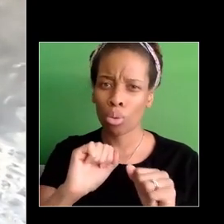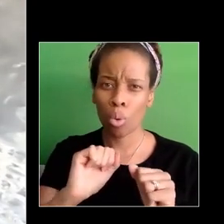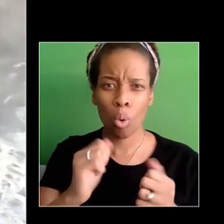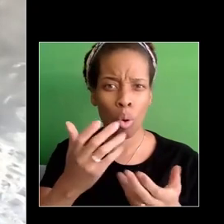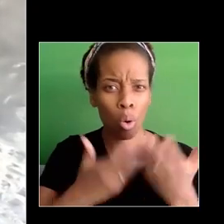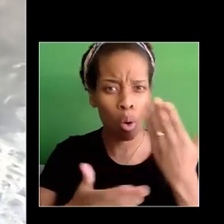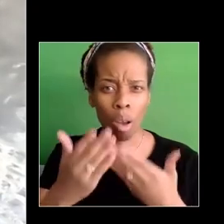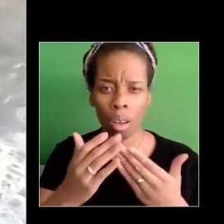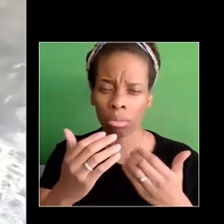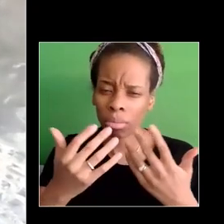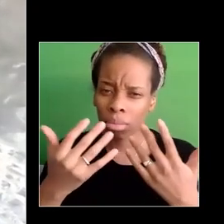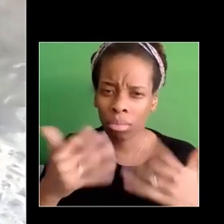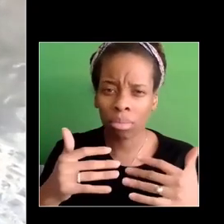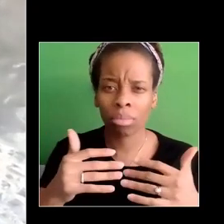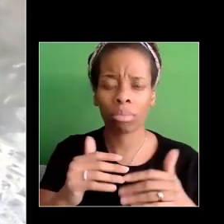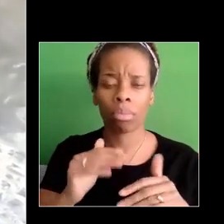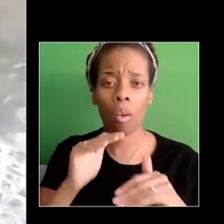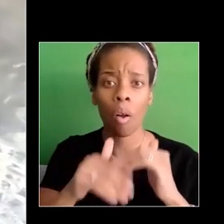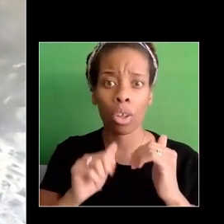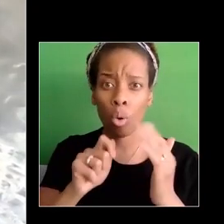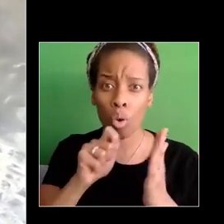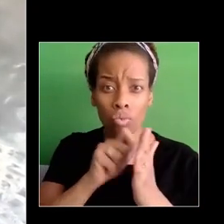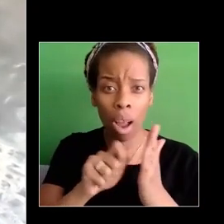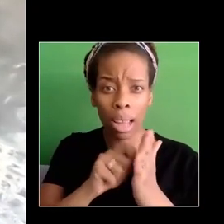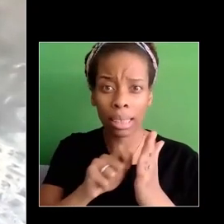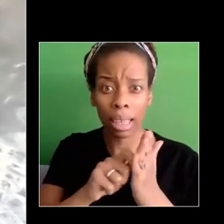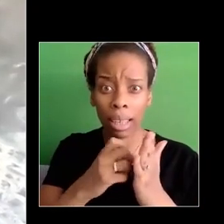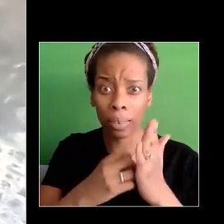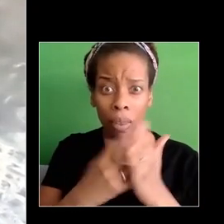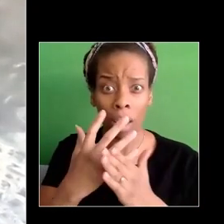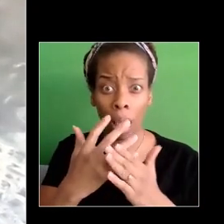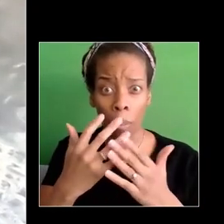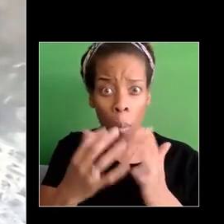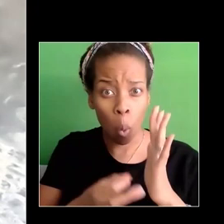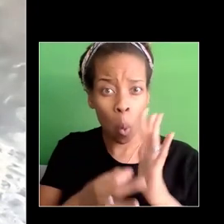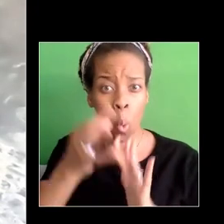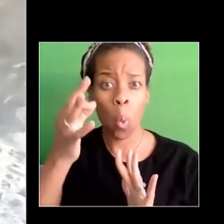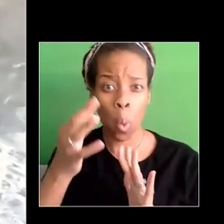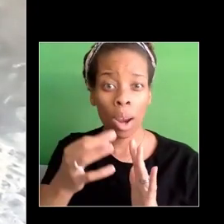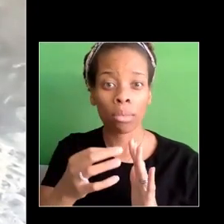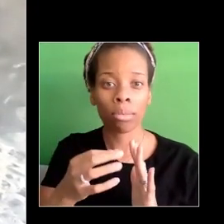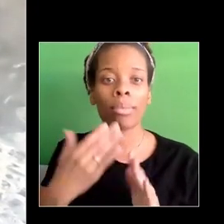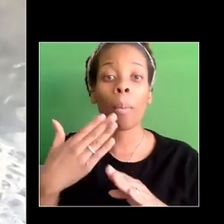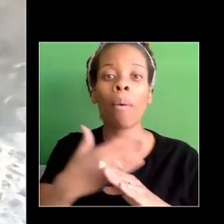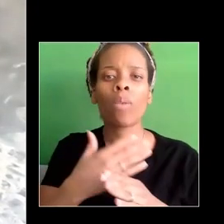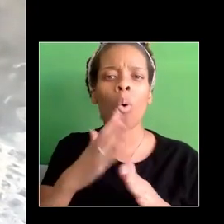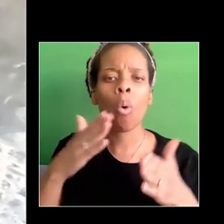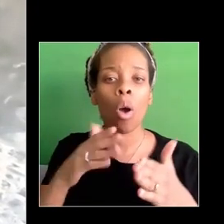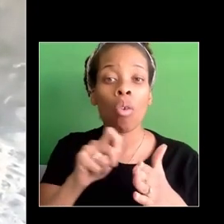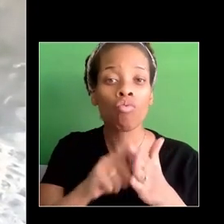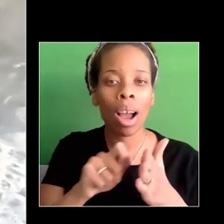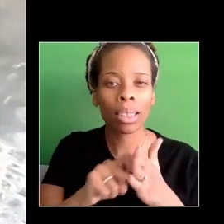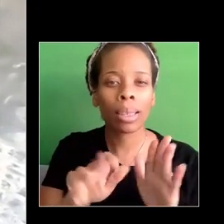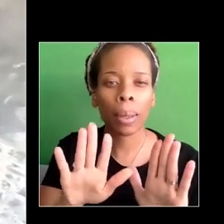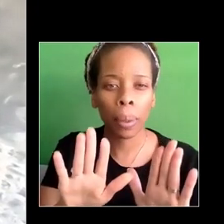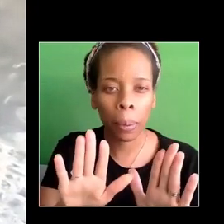contribution, as your writing continues to develop. But before we get there, I just want to